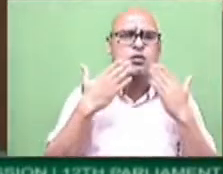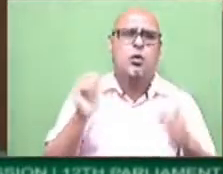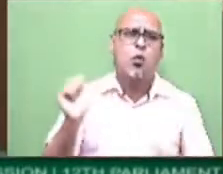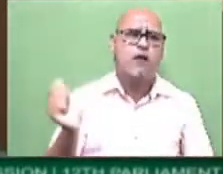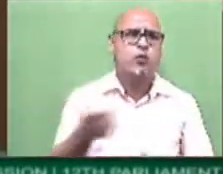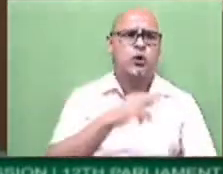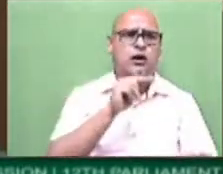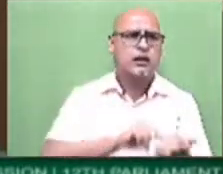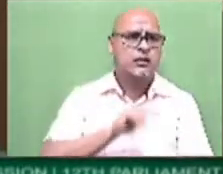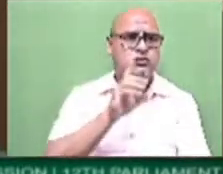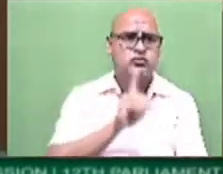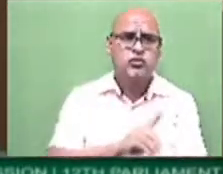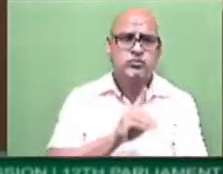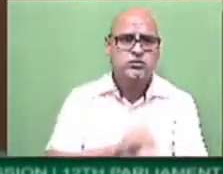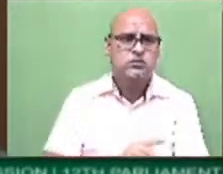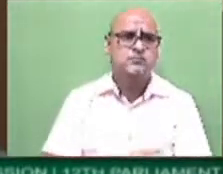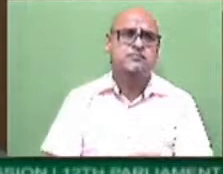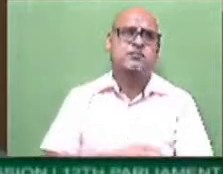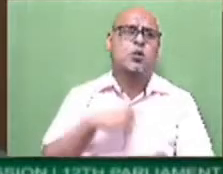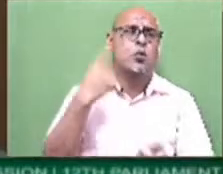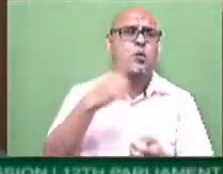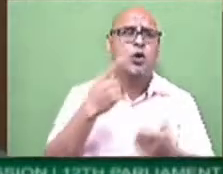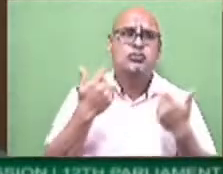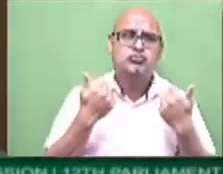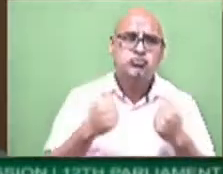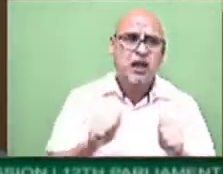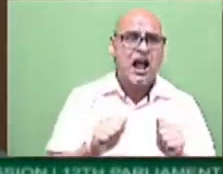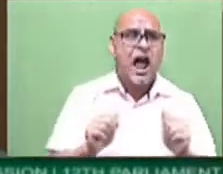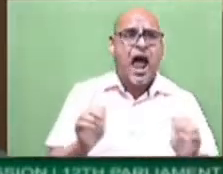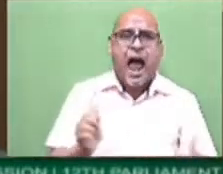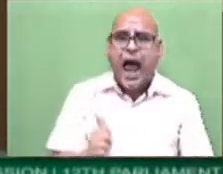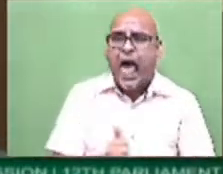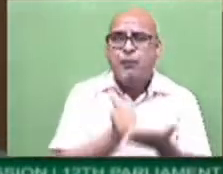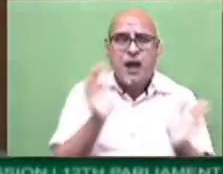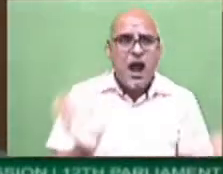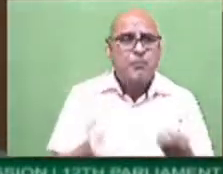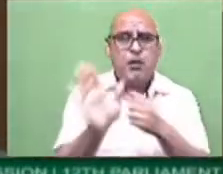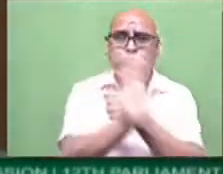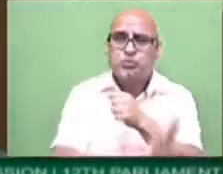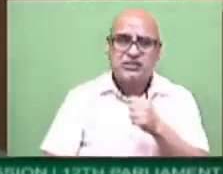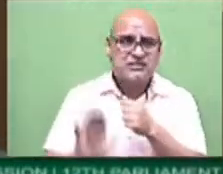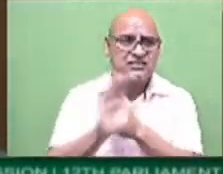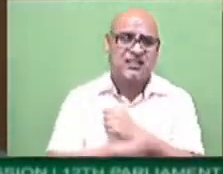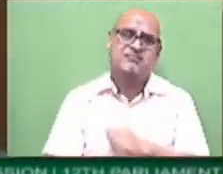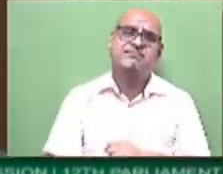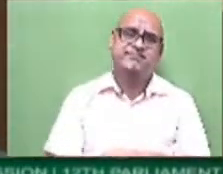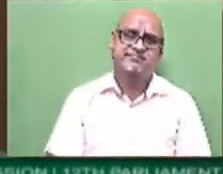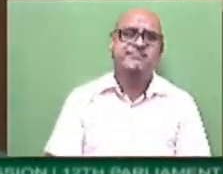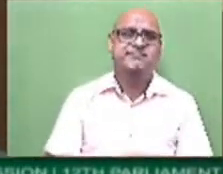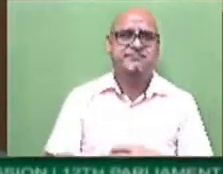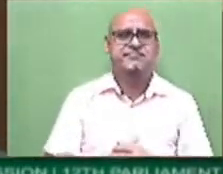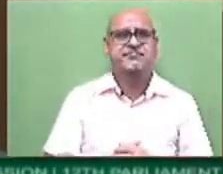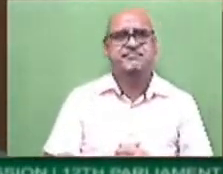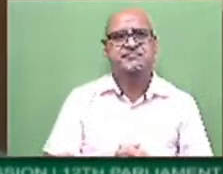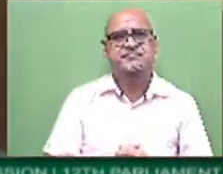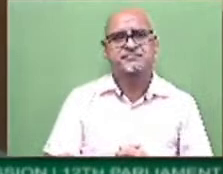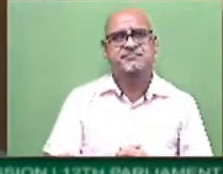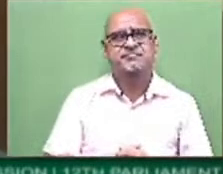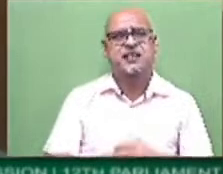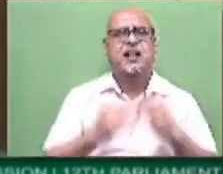potentially deadly virus, and who continue to do so despite many challenges that they face in the health sector.